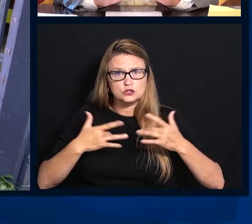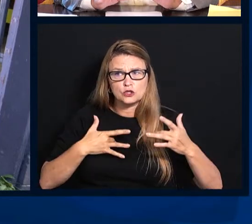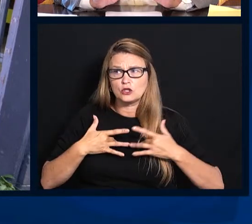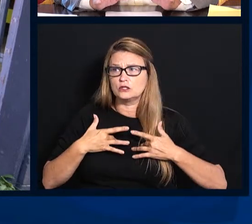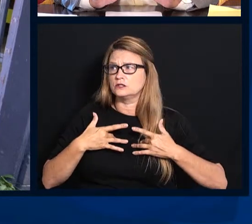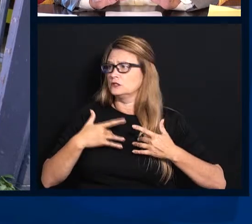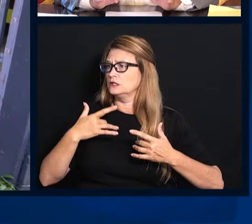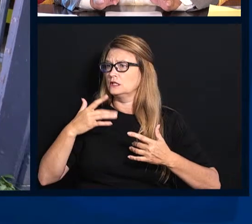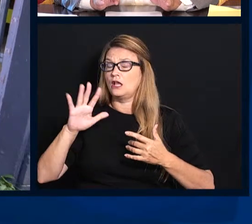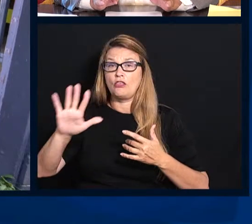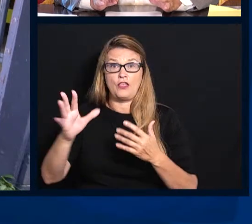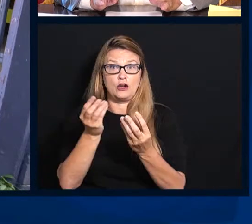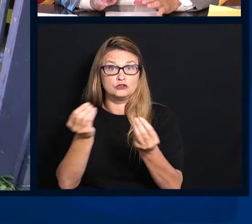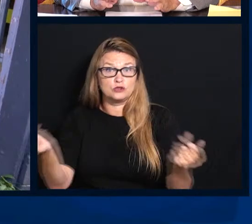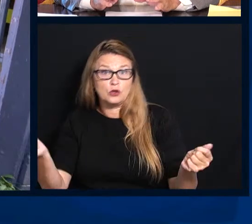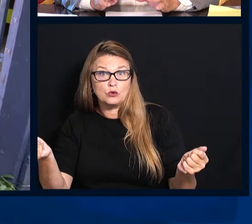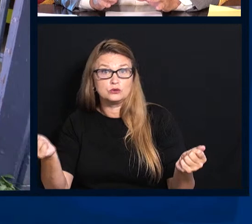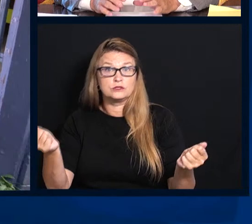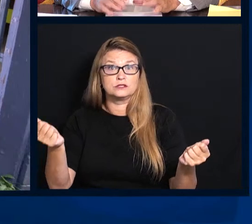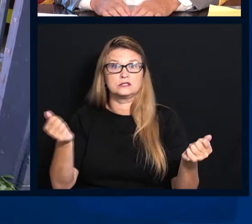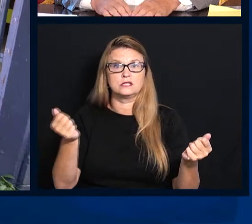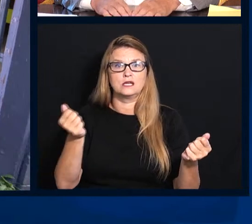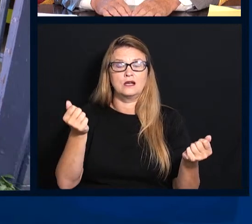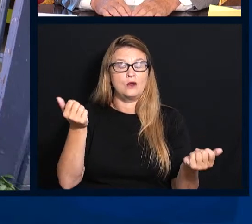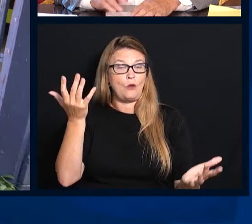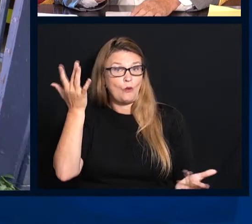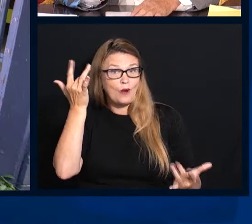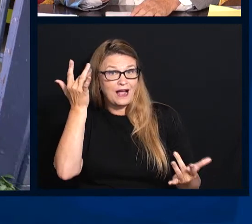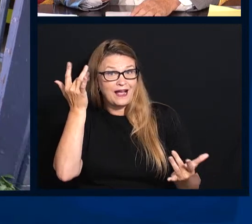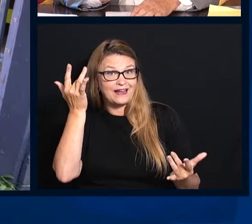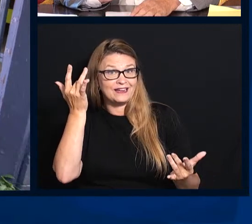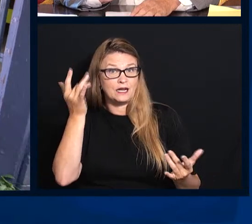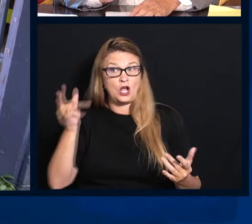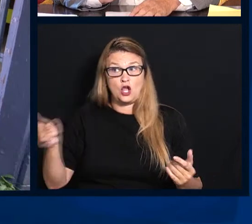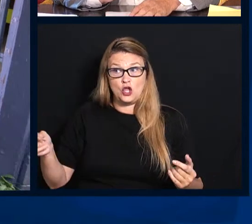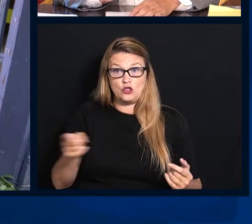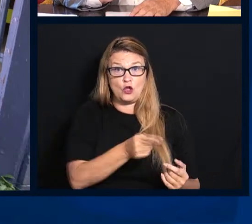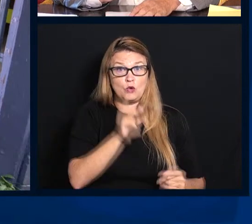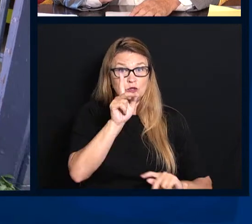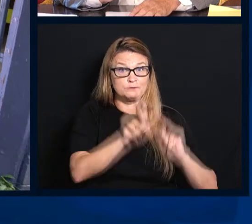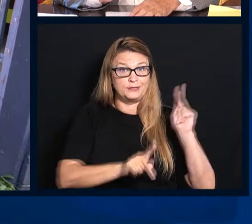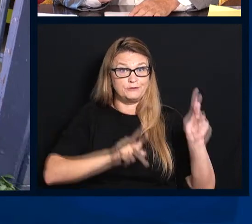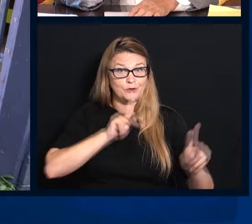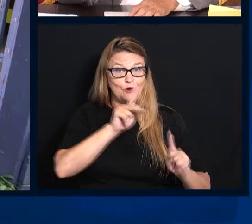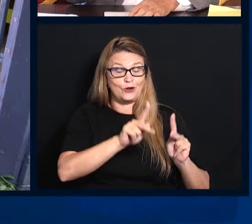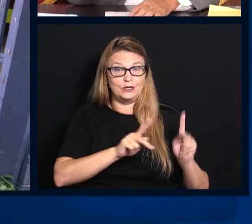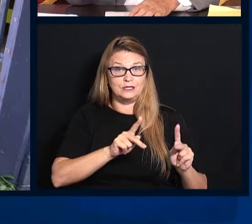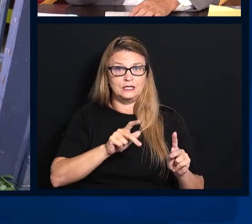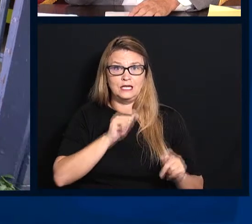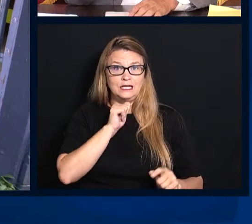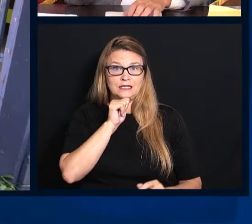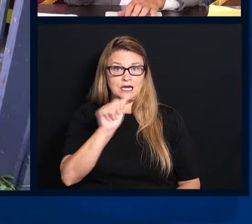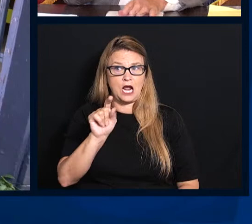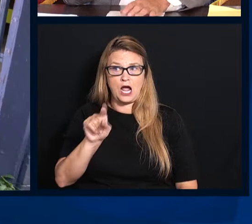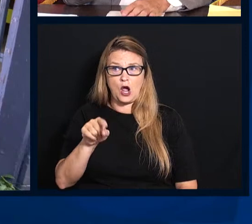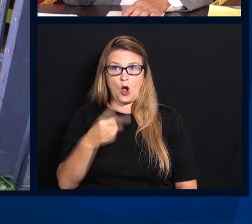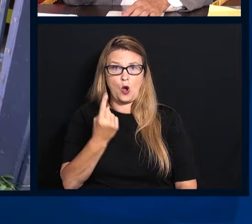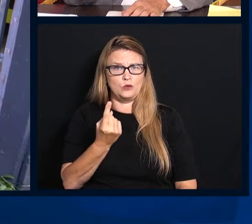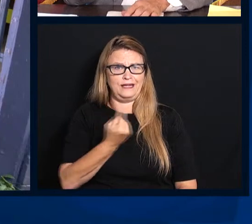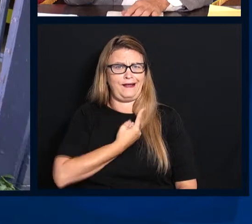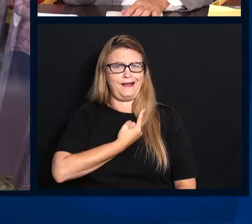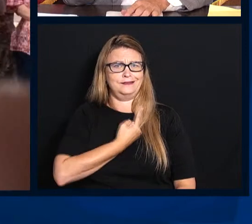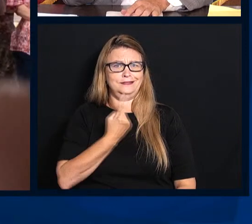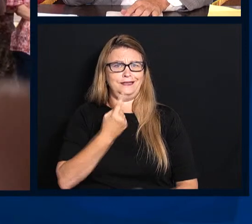their solutions, because at the end of the day, those are the folks, not necessarily us in